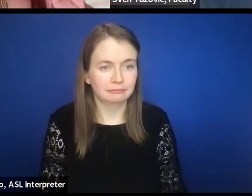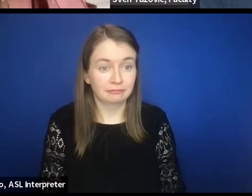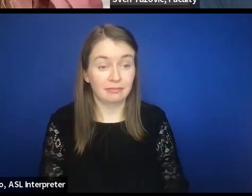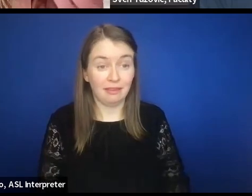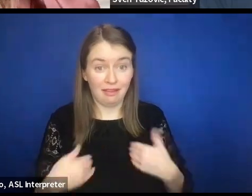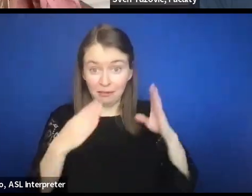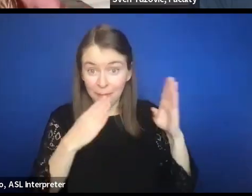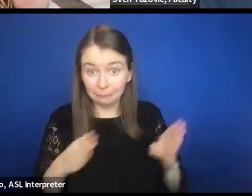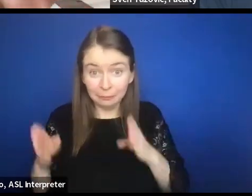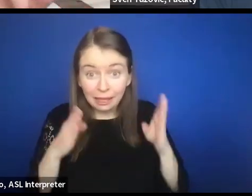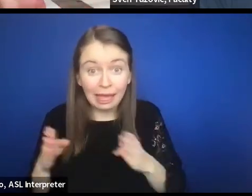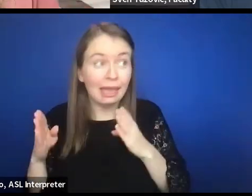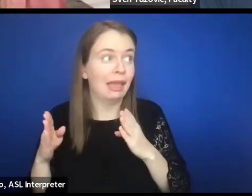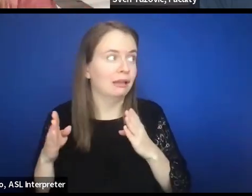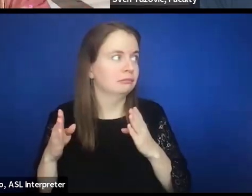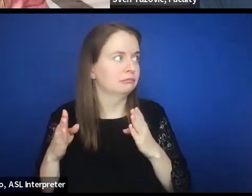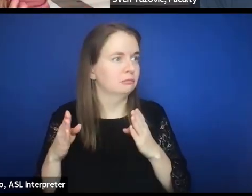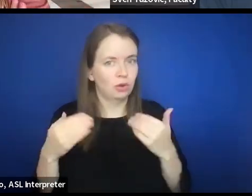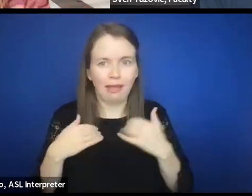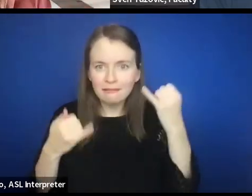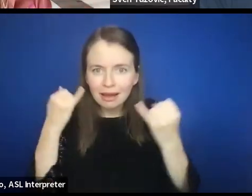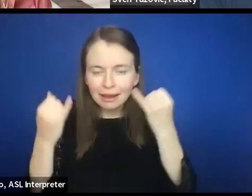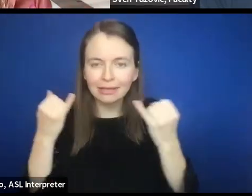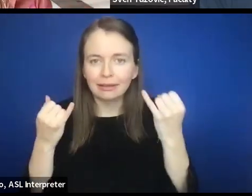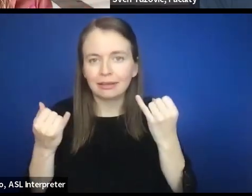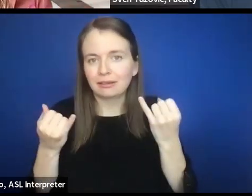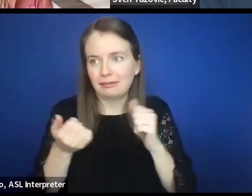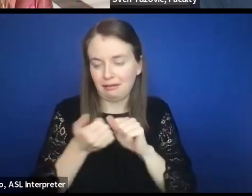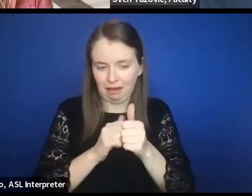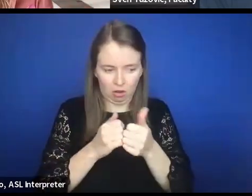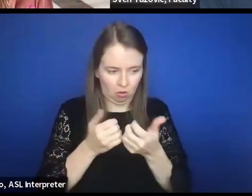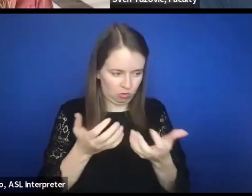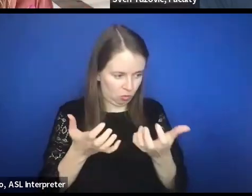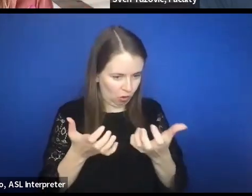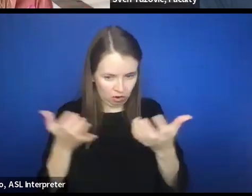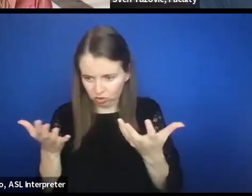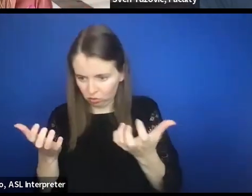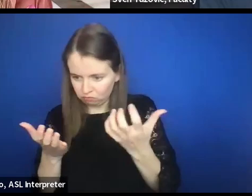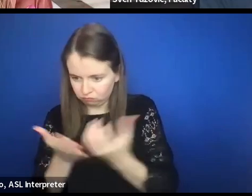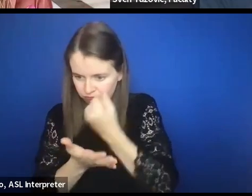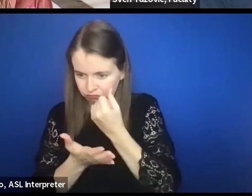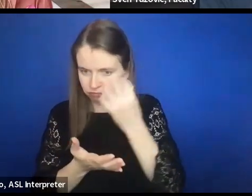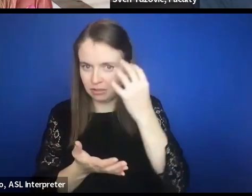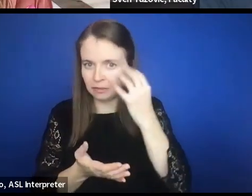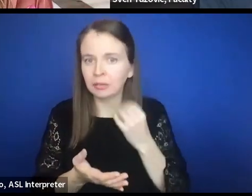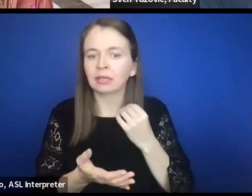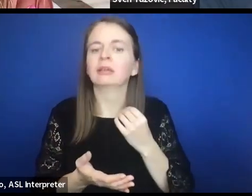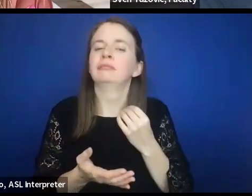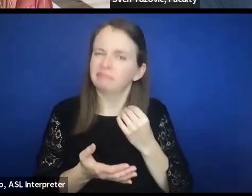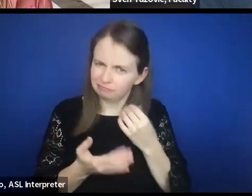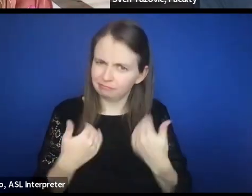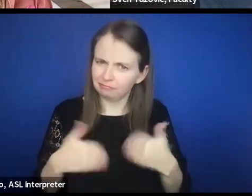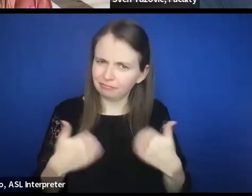with a plan, or in any case, you have some idea also, how do you want and what do you want to get out of the experience, that's